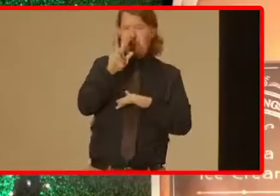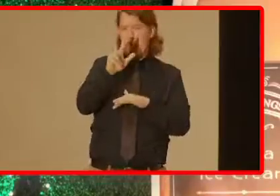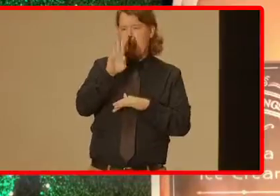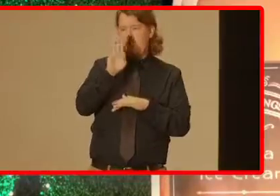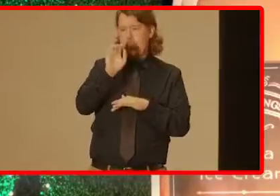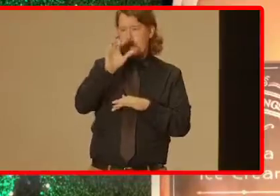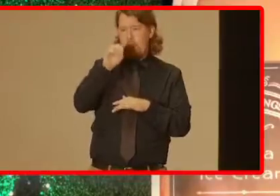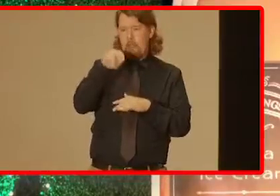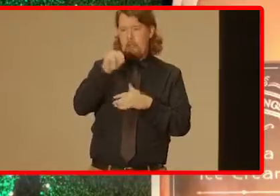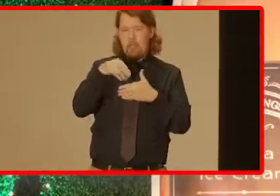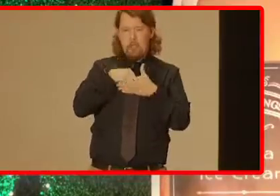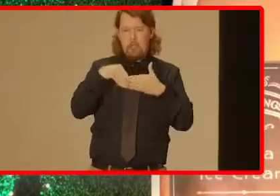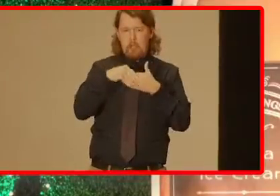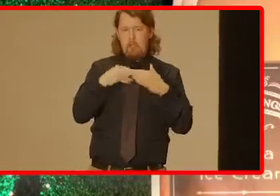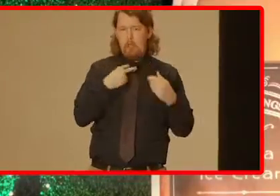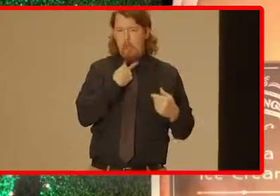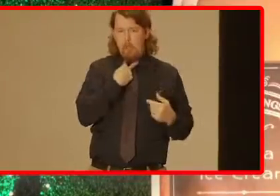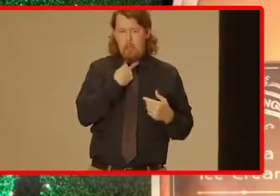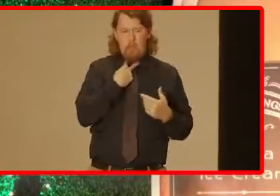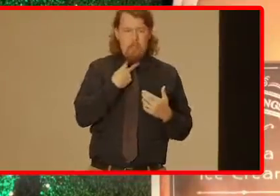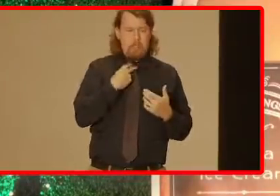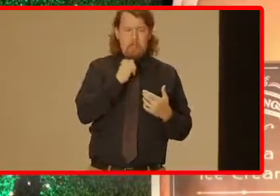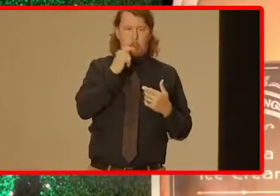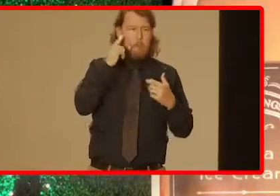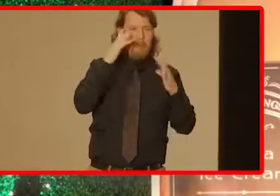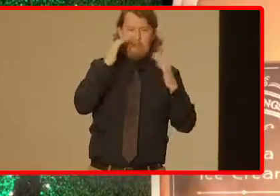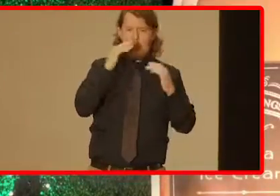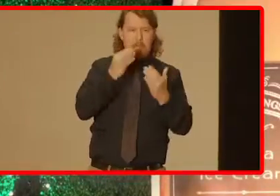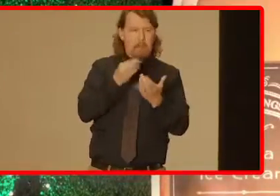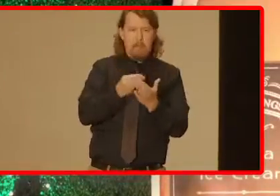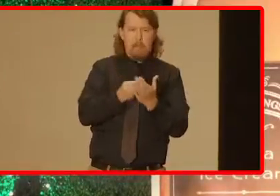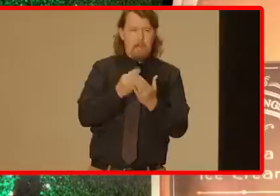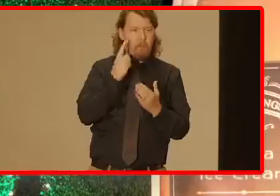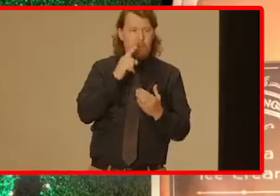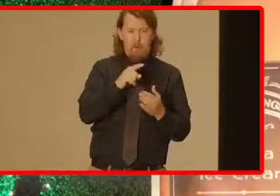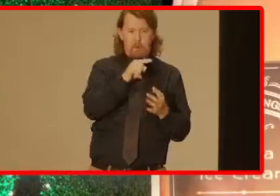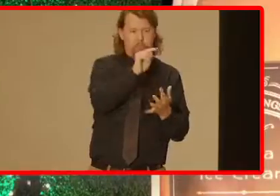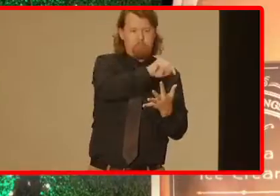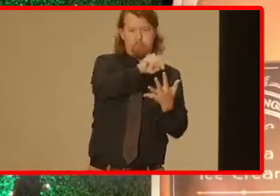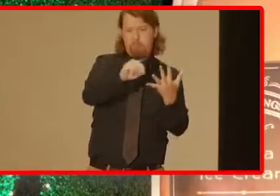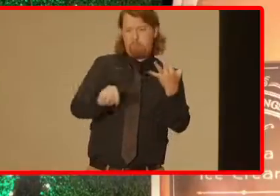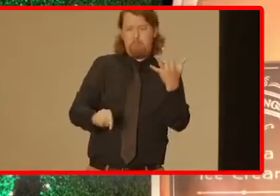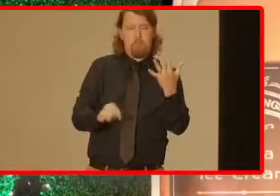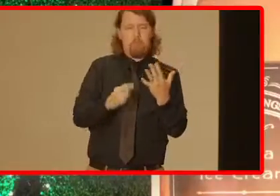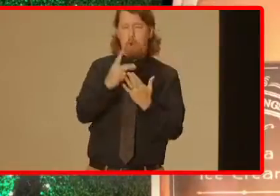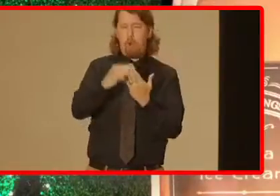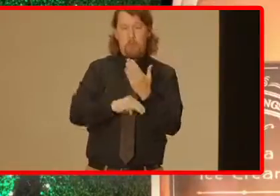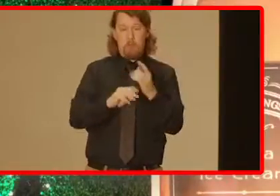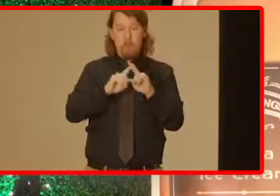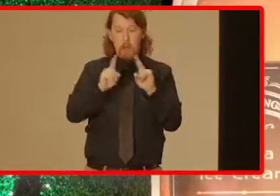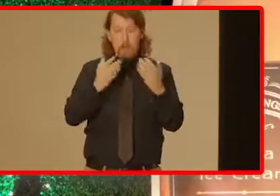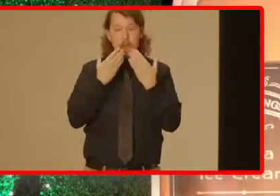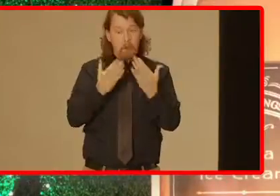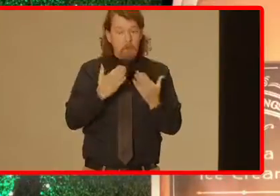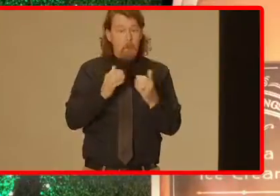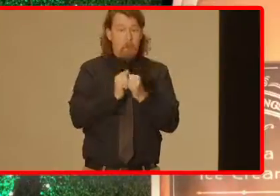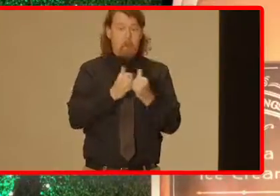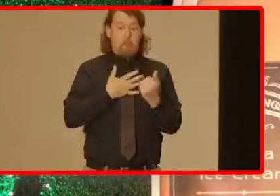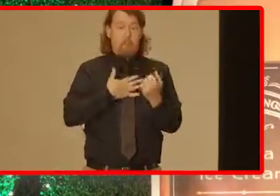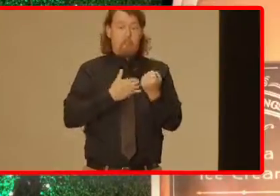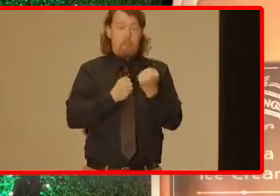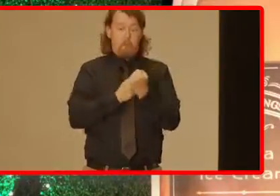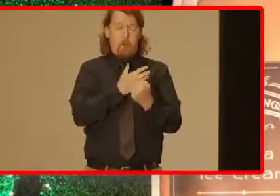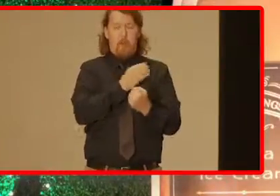hole, and not to expect any funding for any of these programs. But thankfully, with my support and the